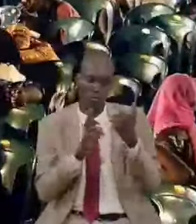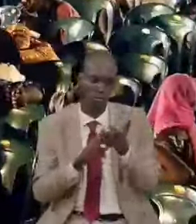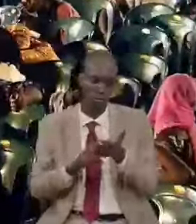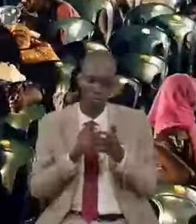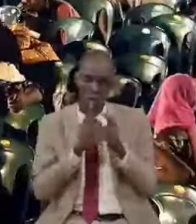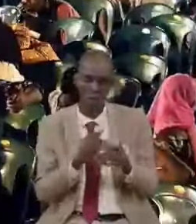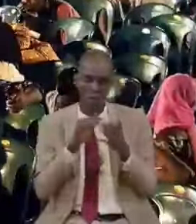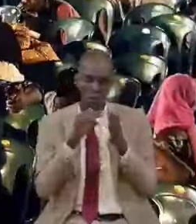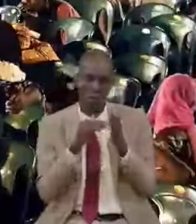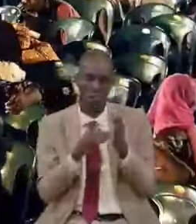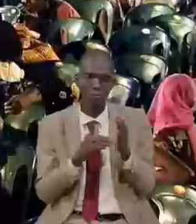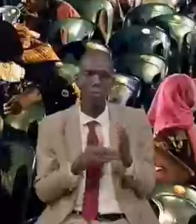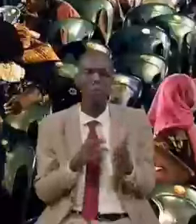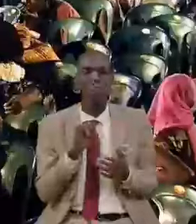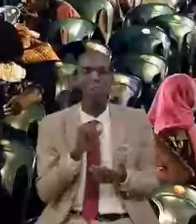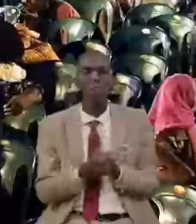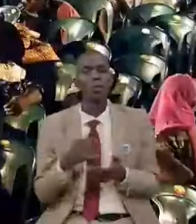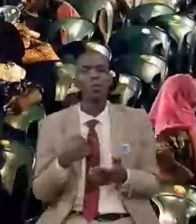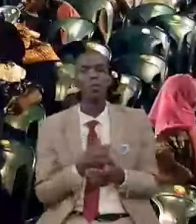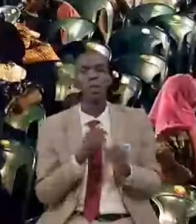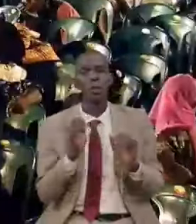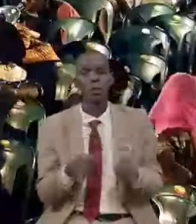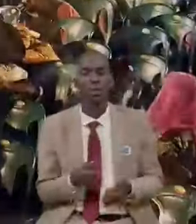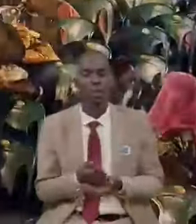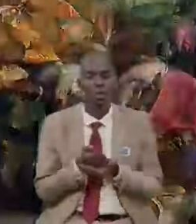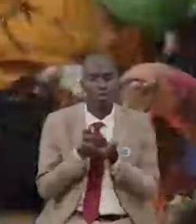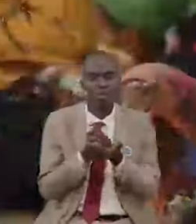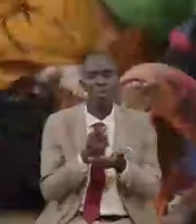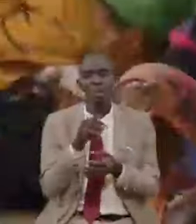in your new work with Christ.